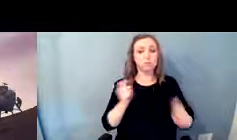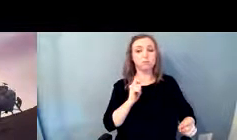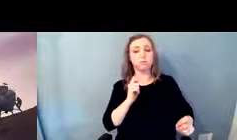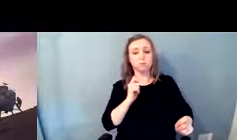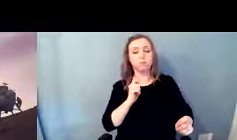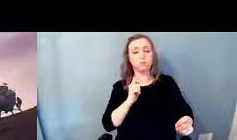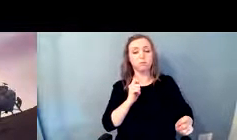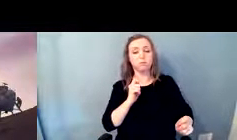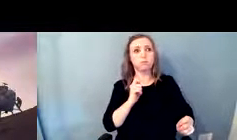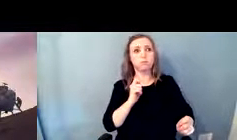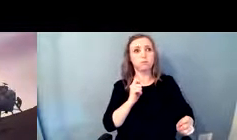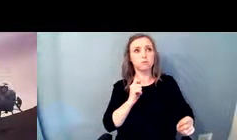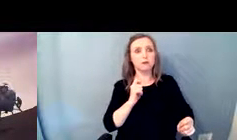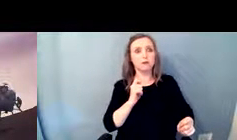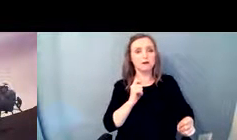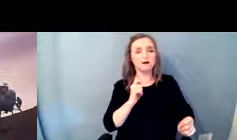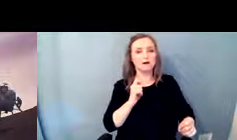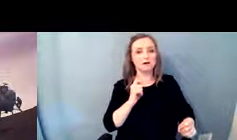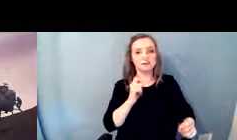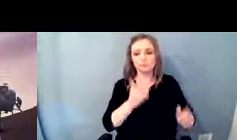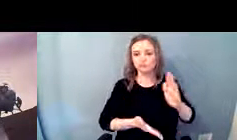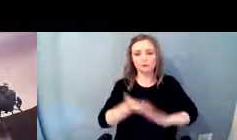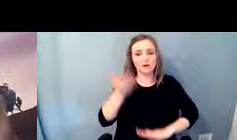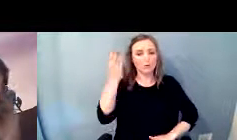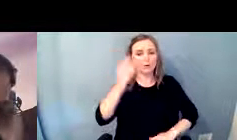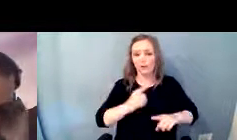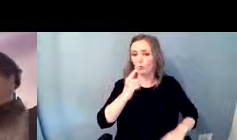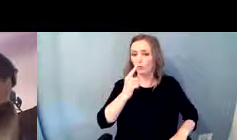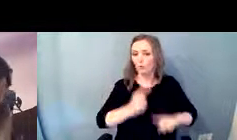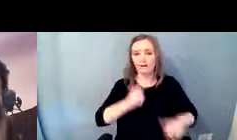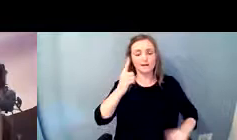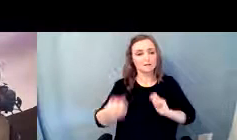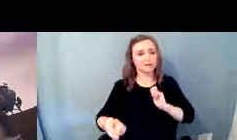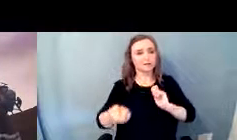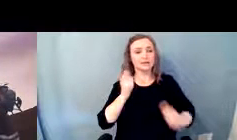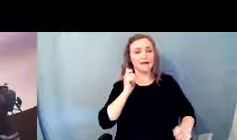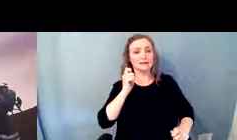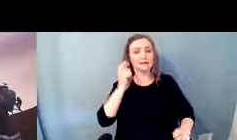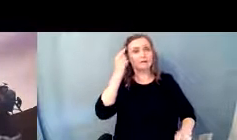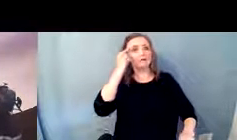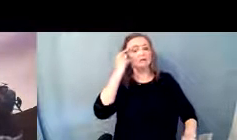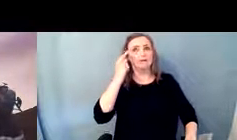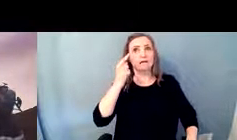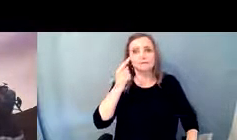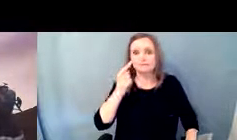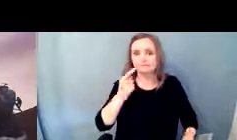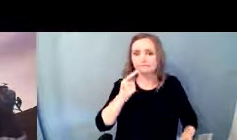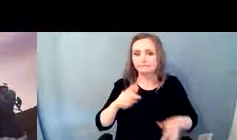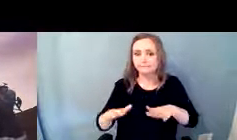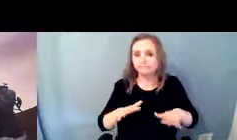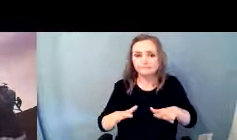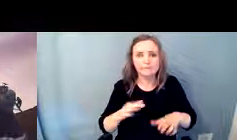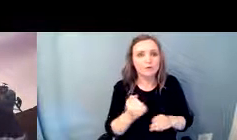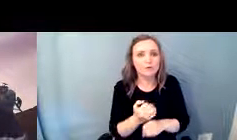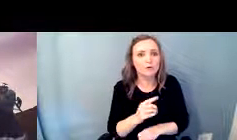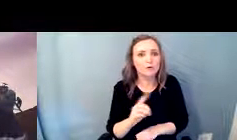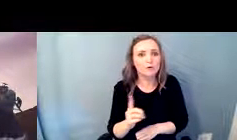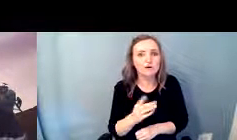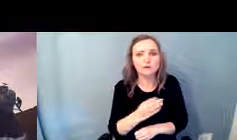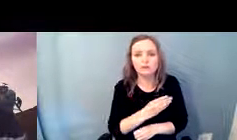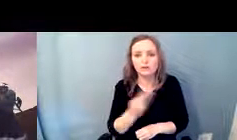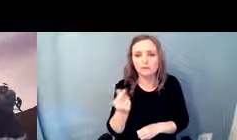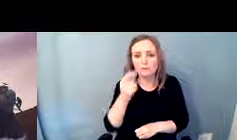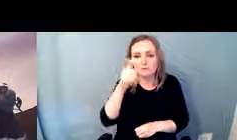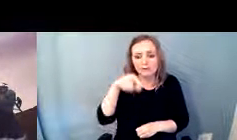down overnight, and practices had to think on their feet. And it may have felt to some people like their practices